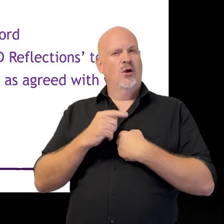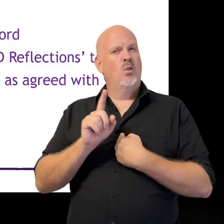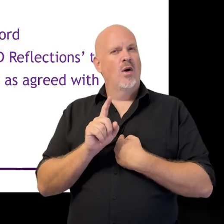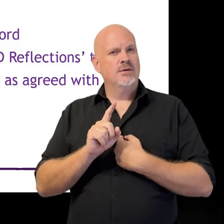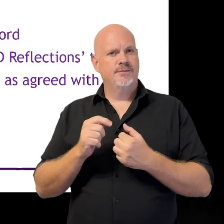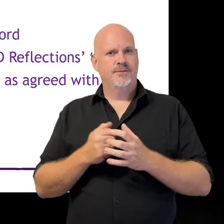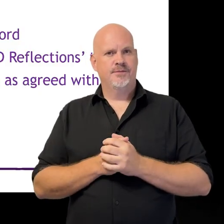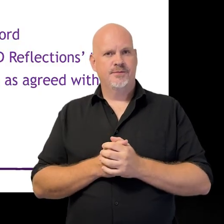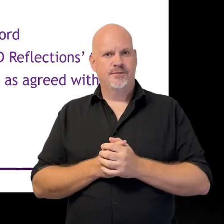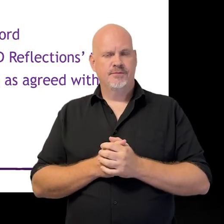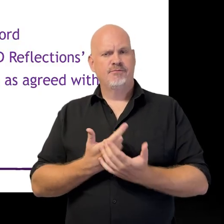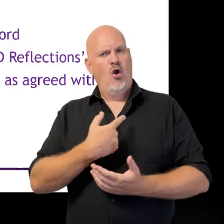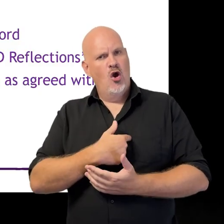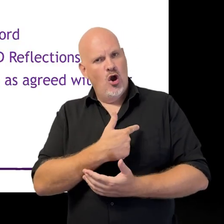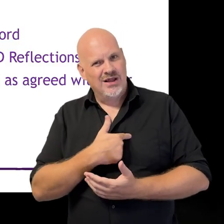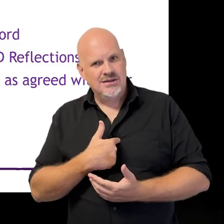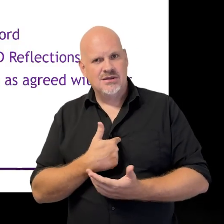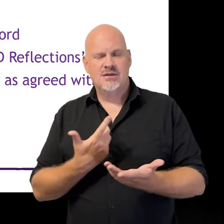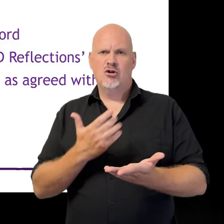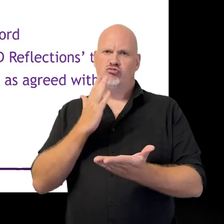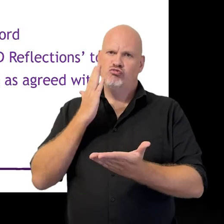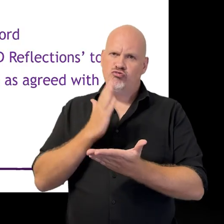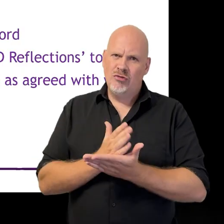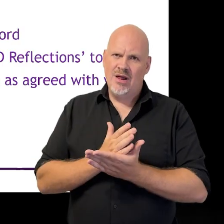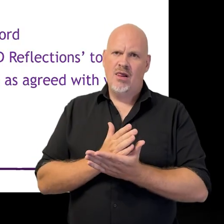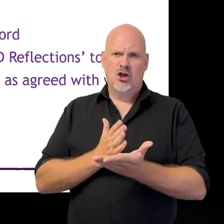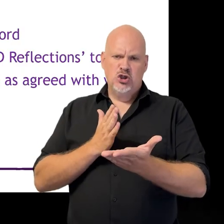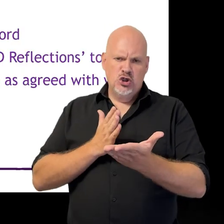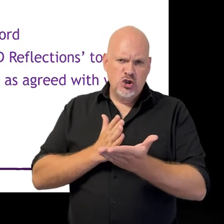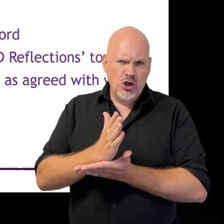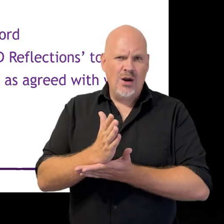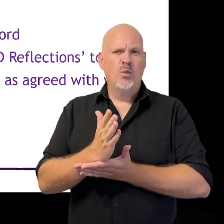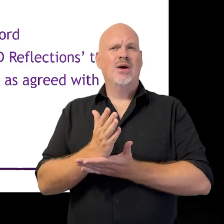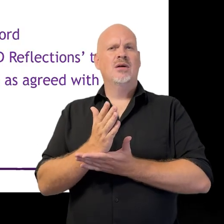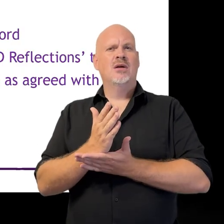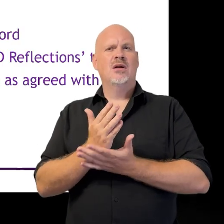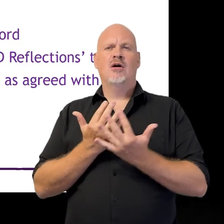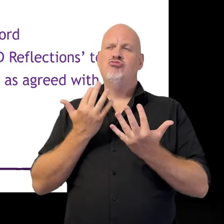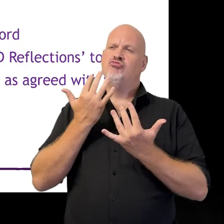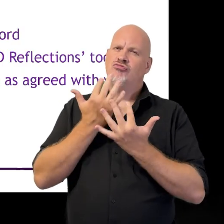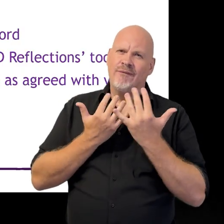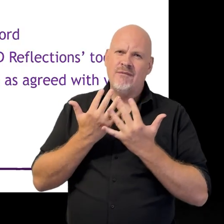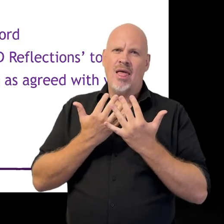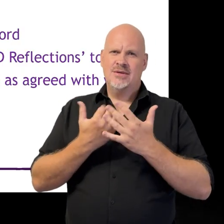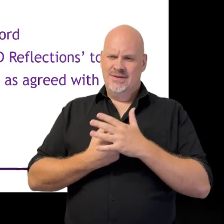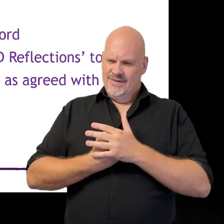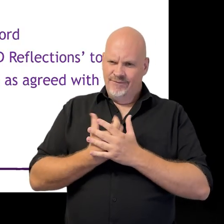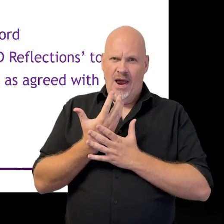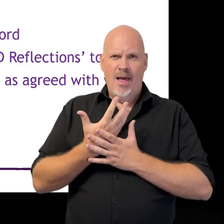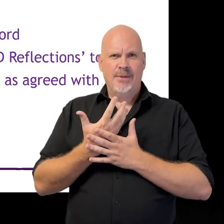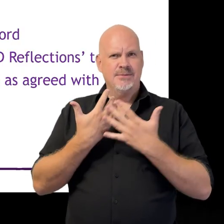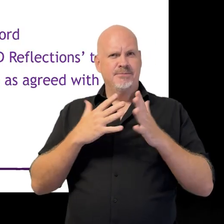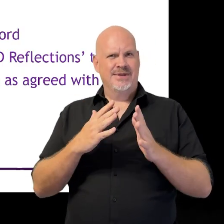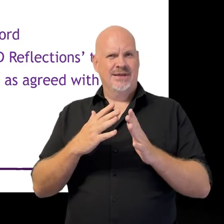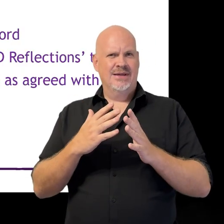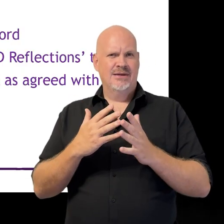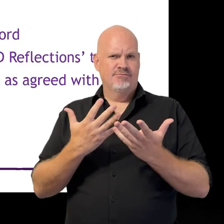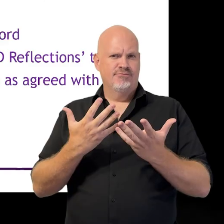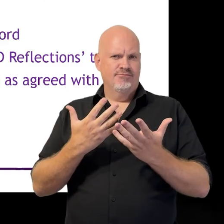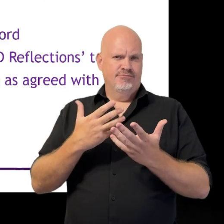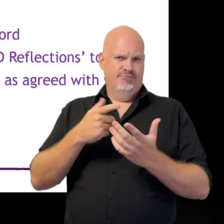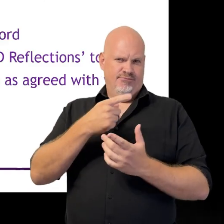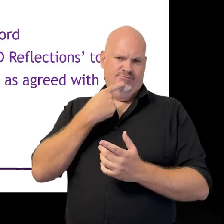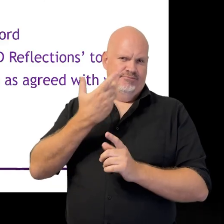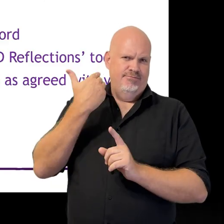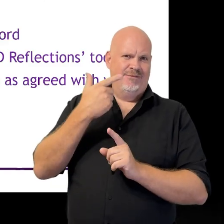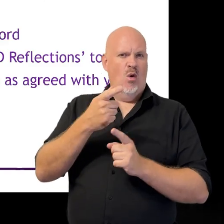about what did it really mean to you? Be honest, be real, be genuine, and reflect your development, as